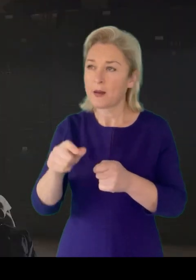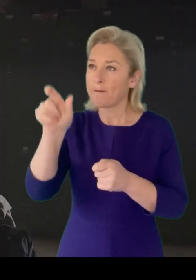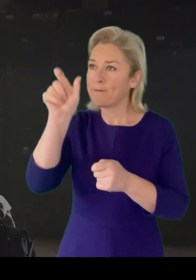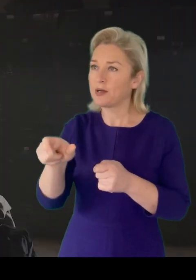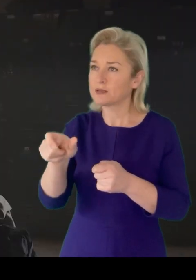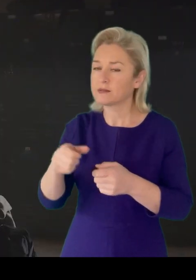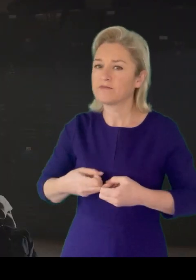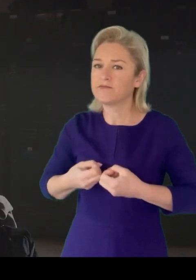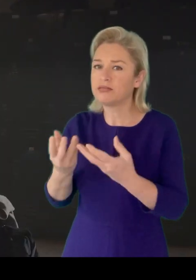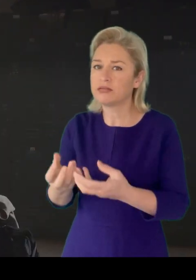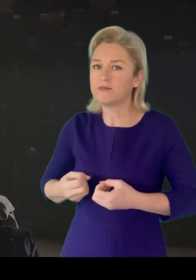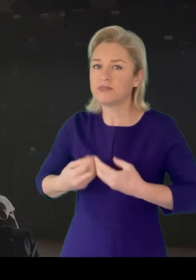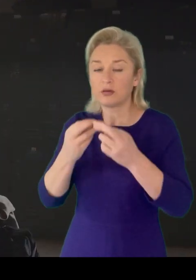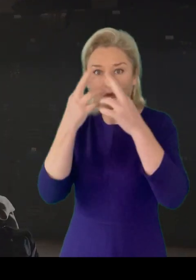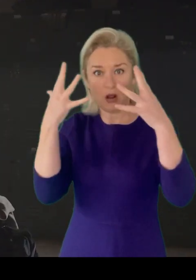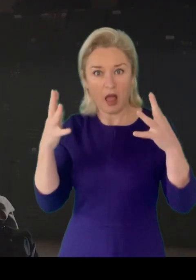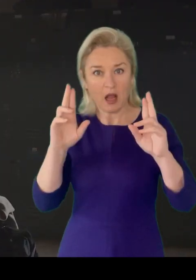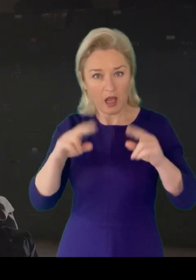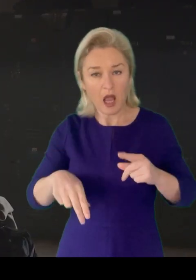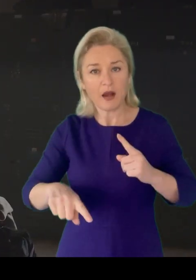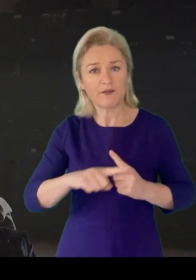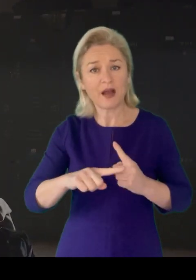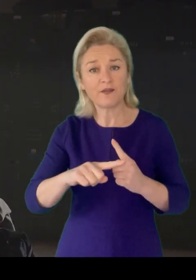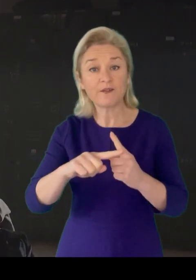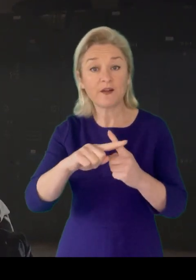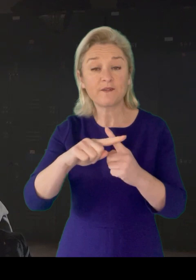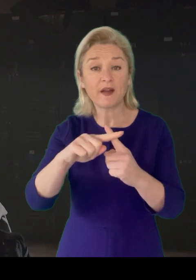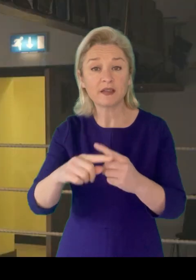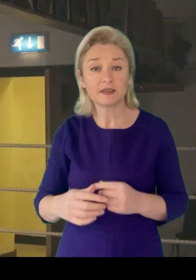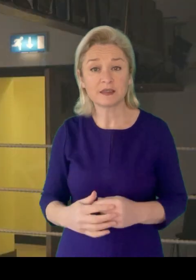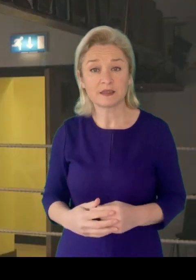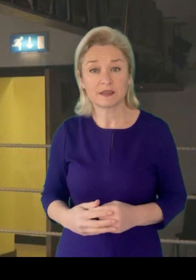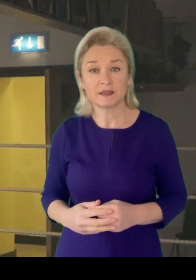It wasn't until I talked to someone about it that I realized that I could fight back.